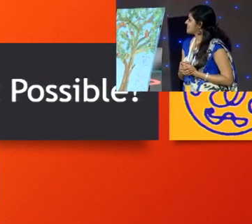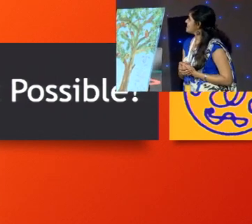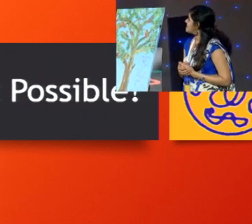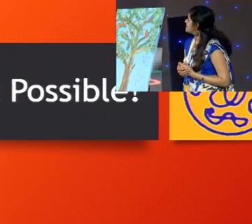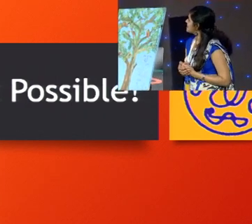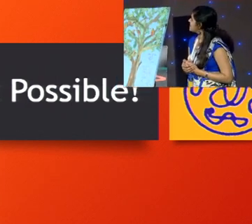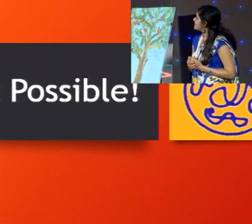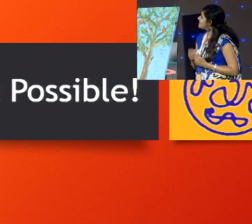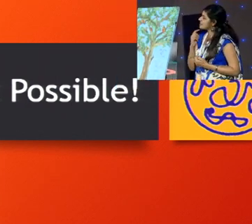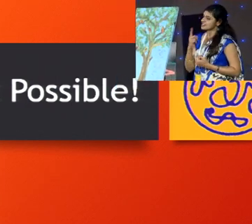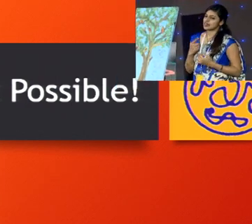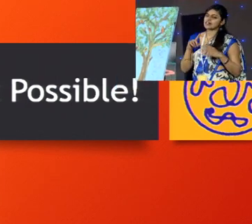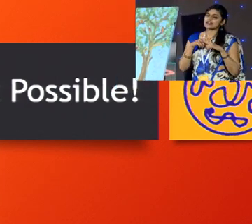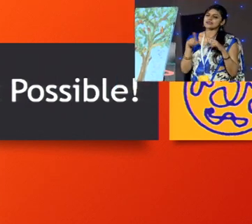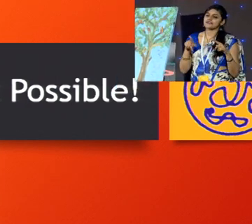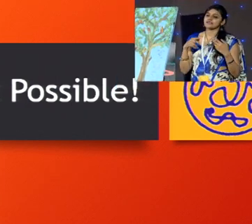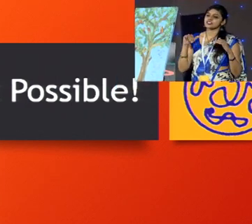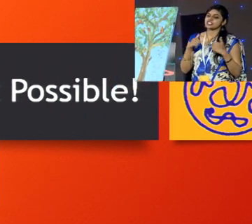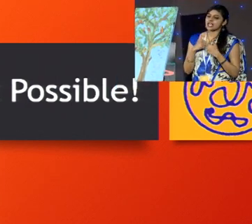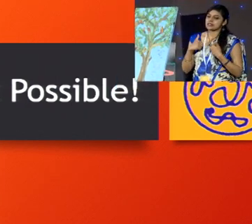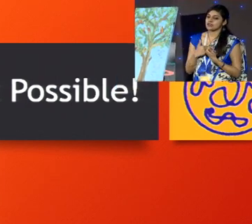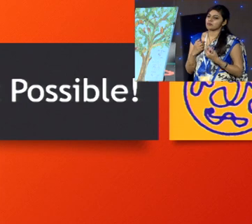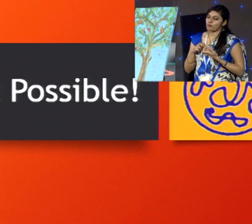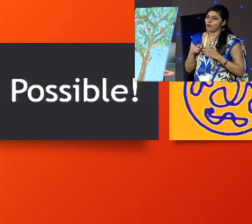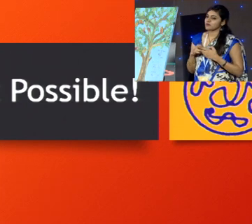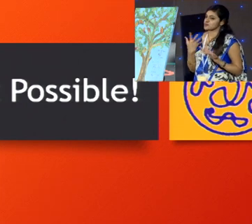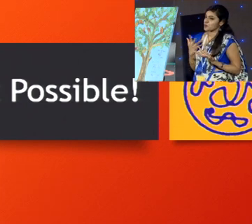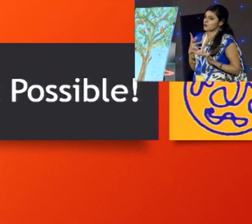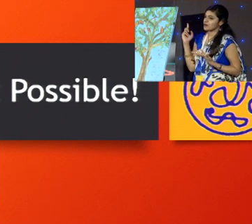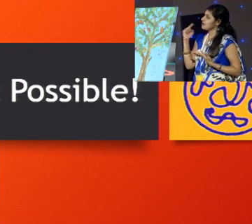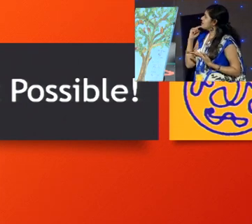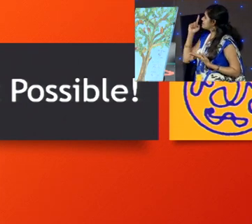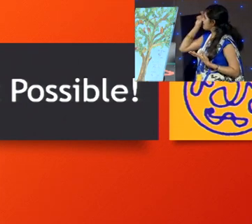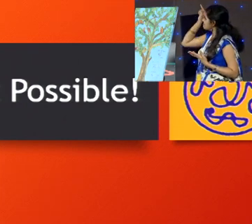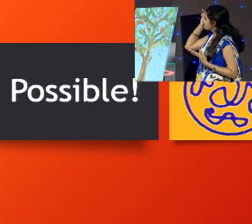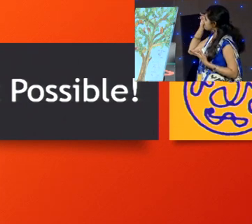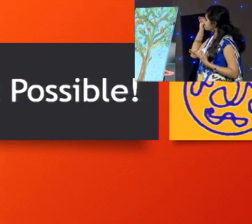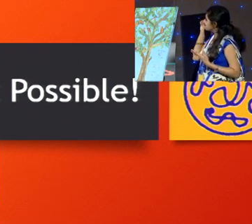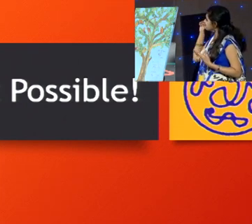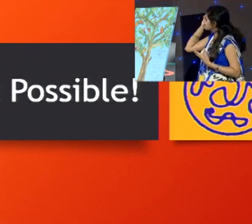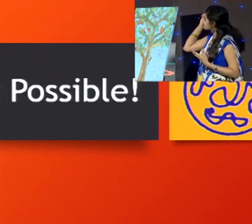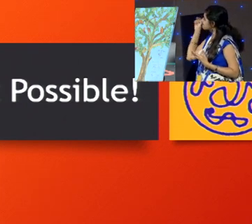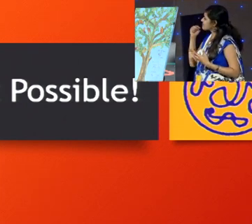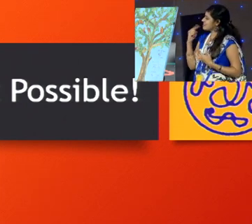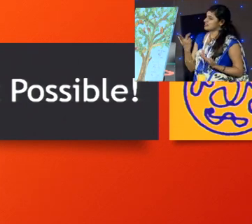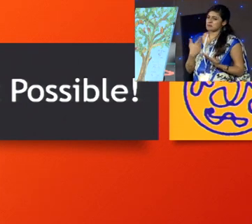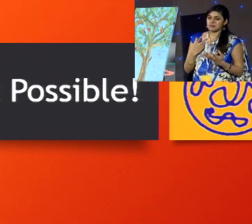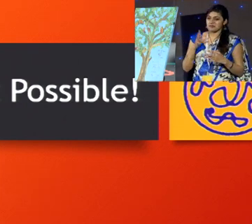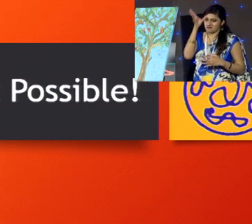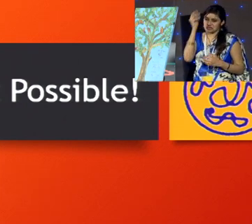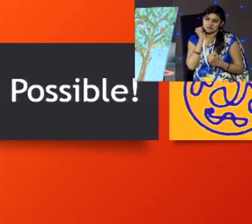social inequality, lack of awareness, inadequate opportunities, resistance of